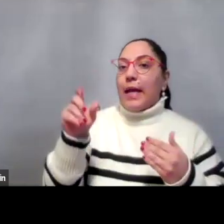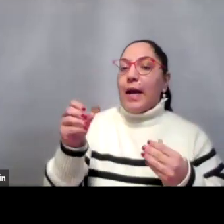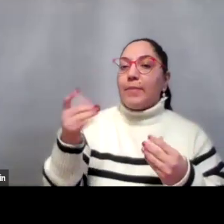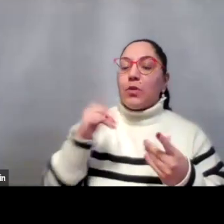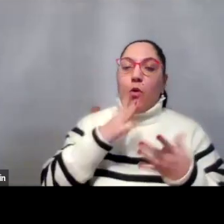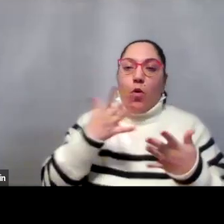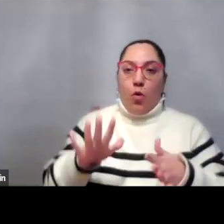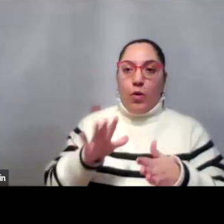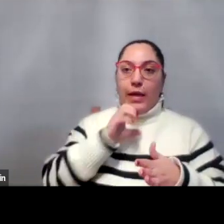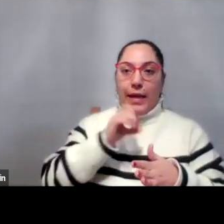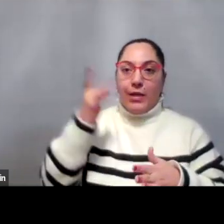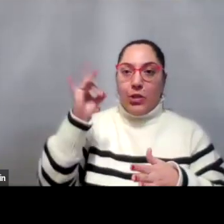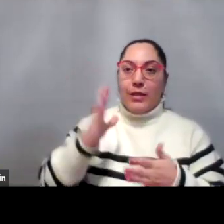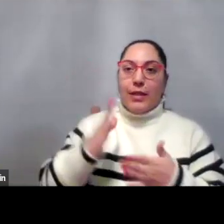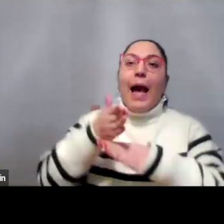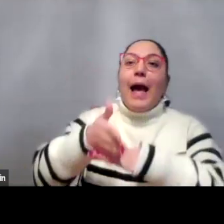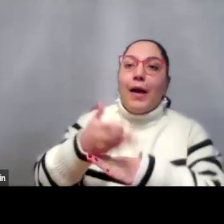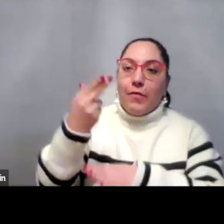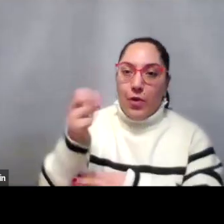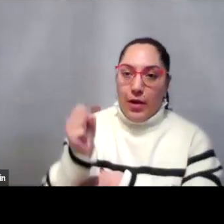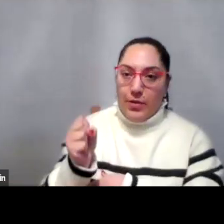involved.